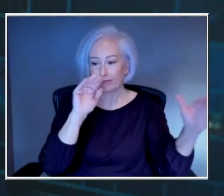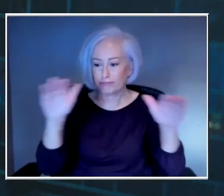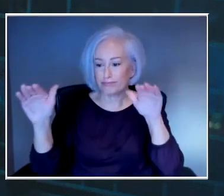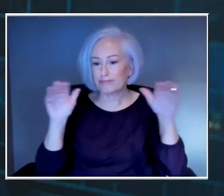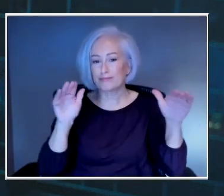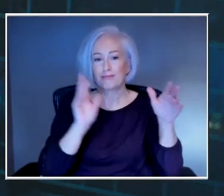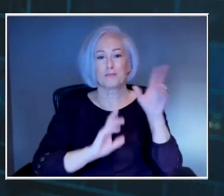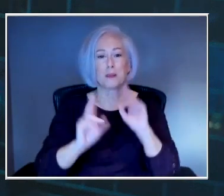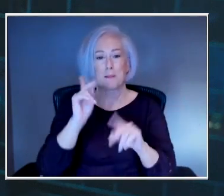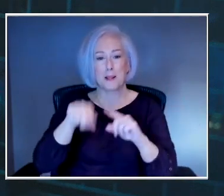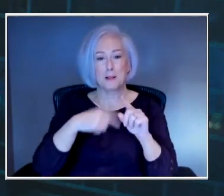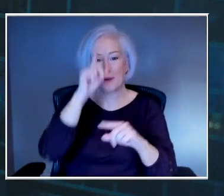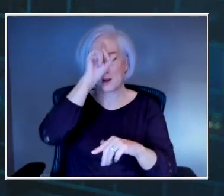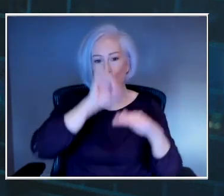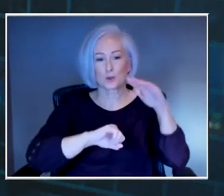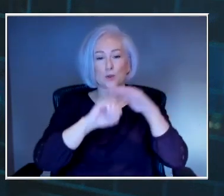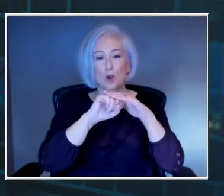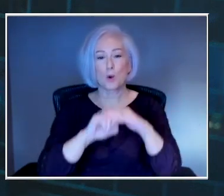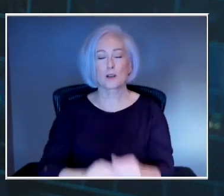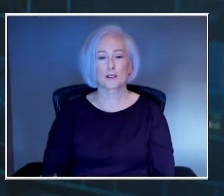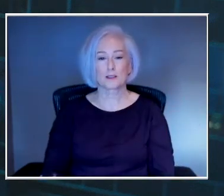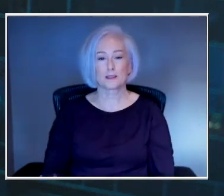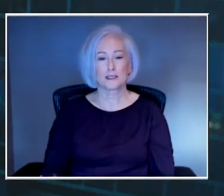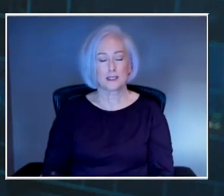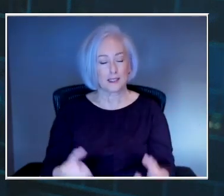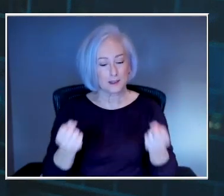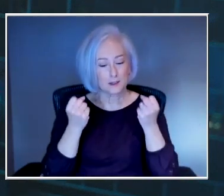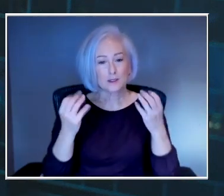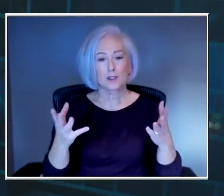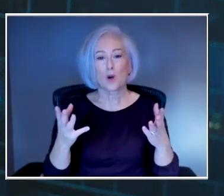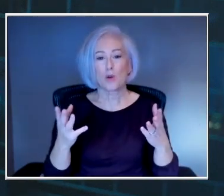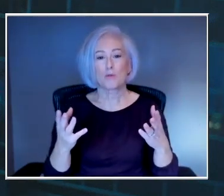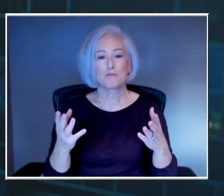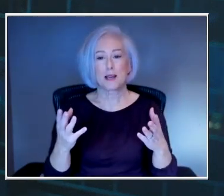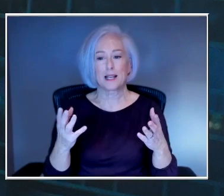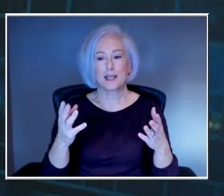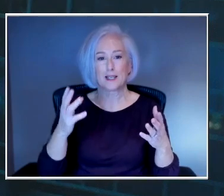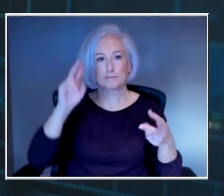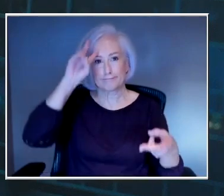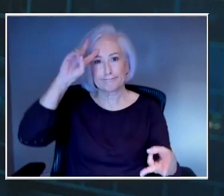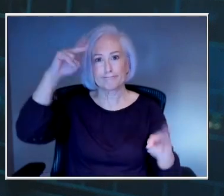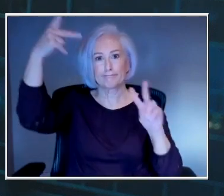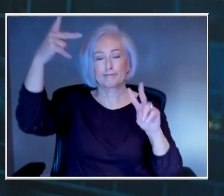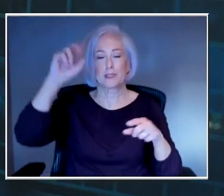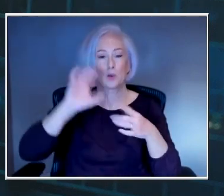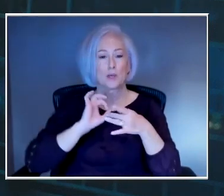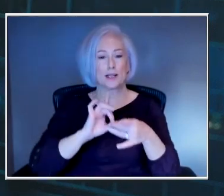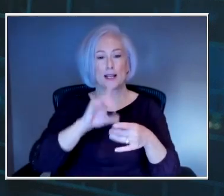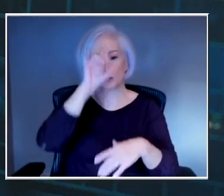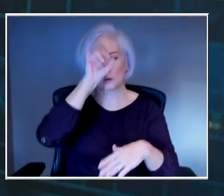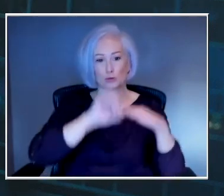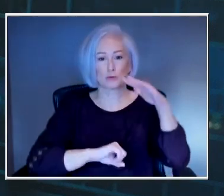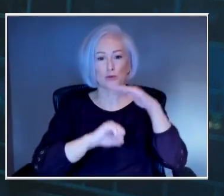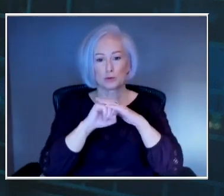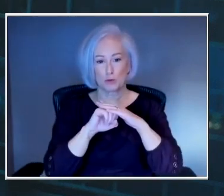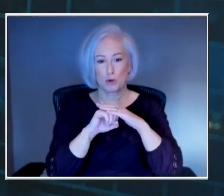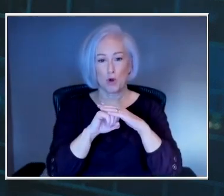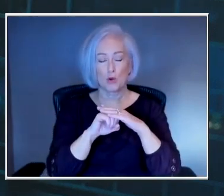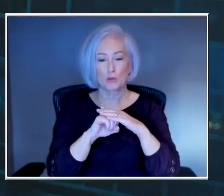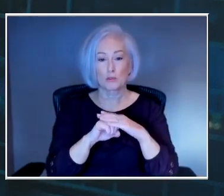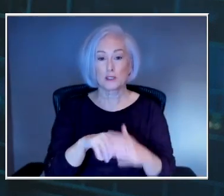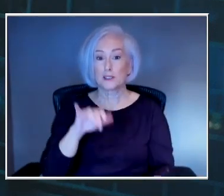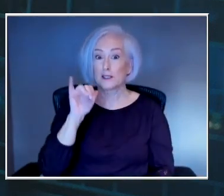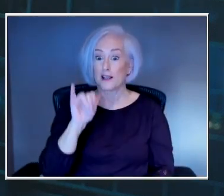many under-recognized and misconceptions about stroke, which is one of the leading cause